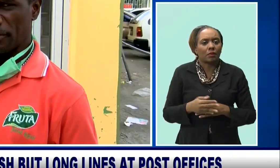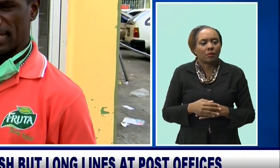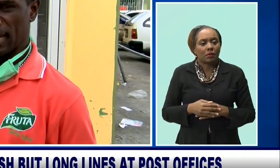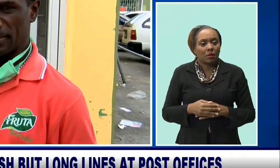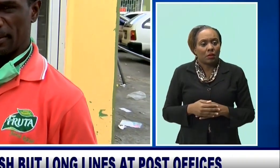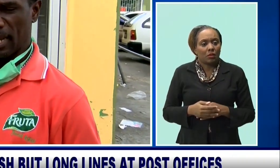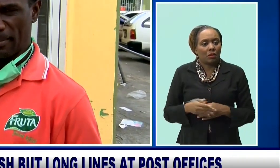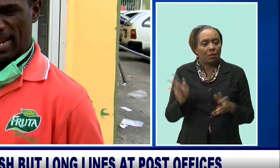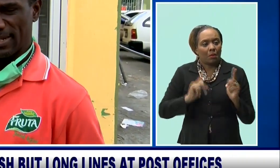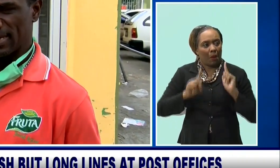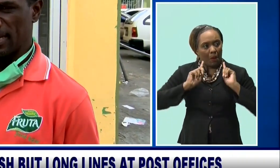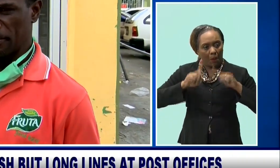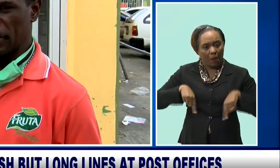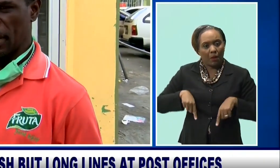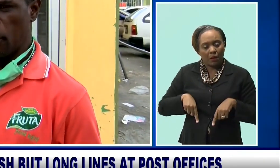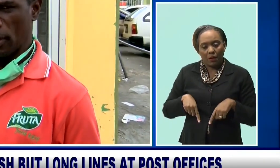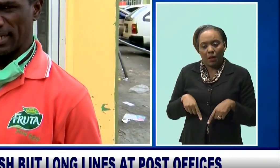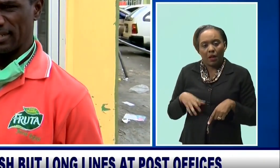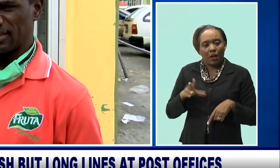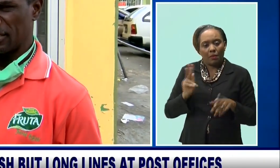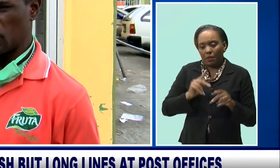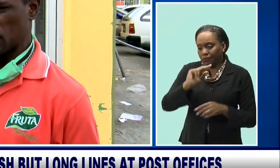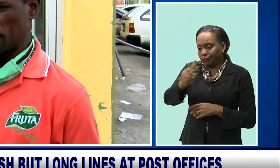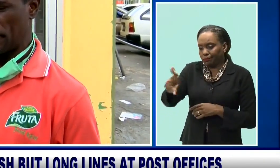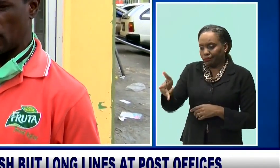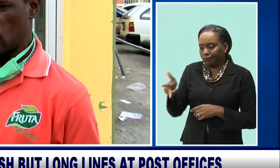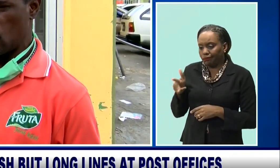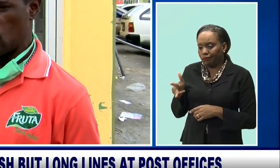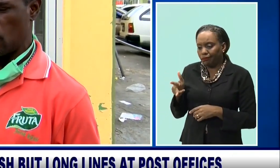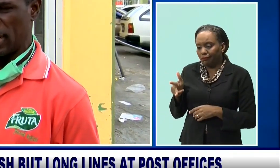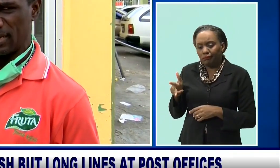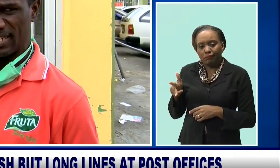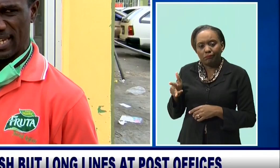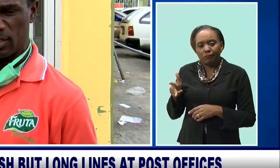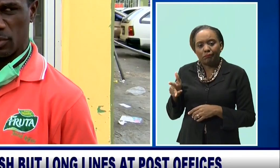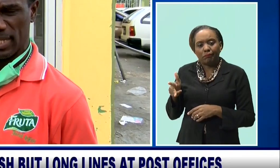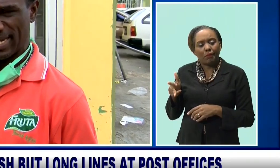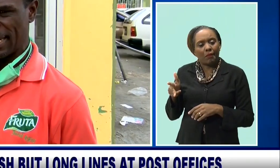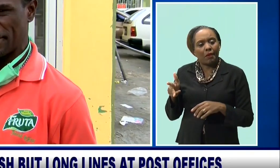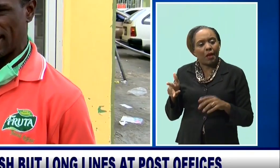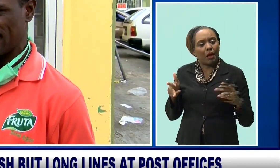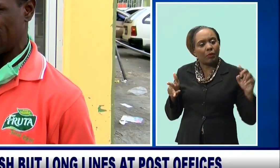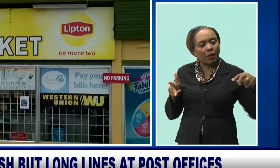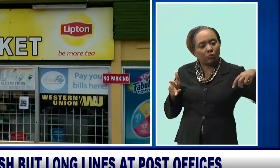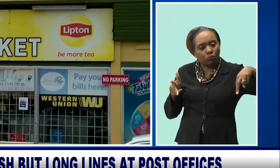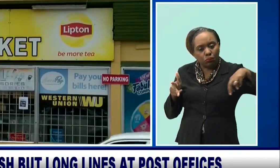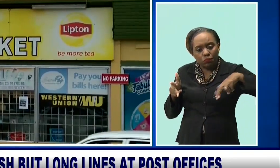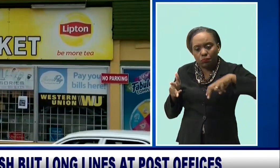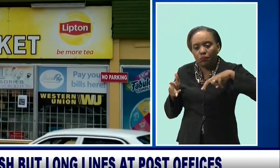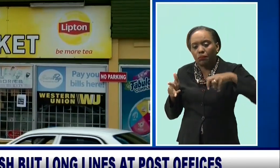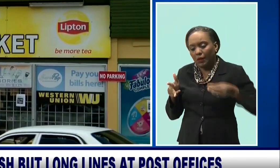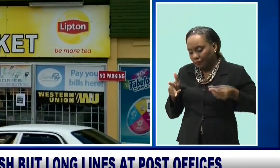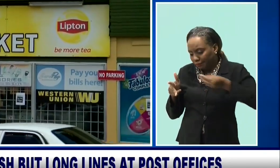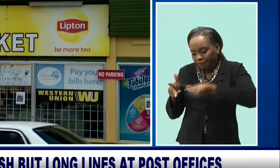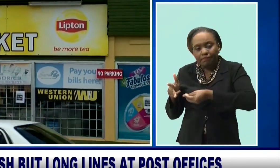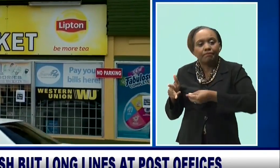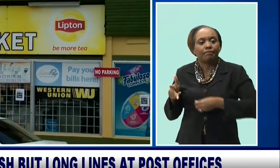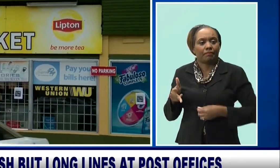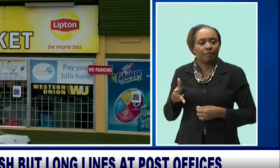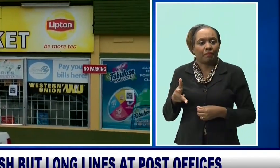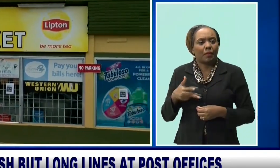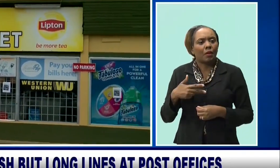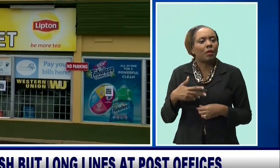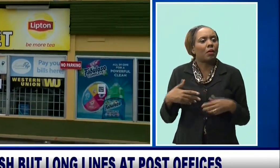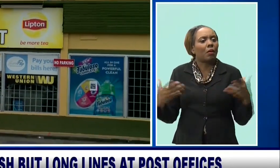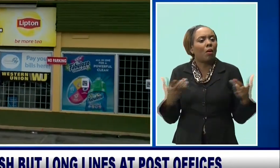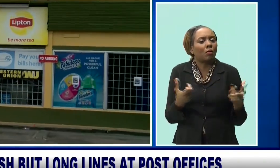curbside ordering is coming at this time pretty important to those people who will need those items at this time, and the best thing